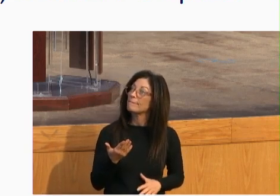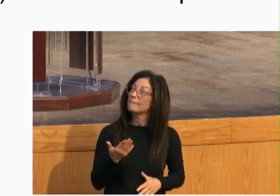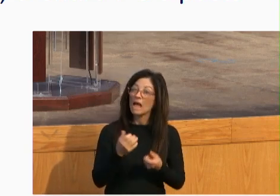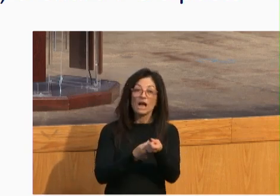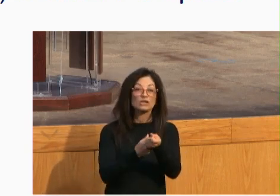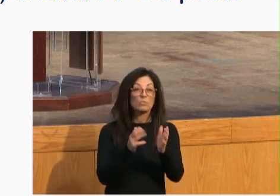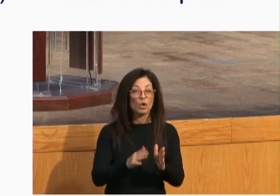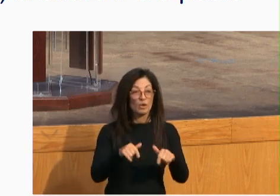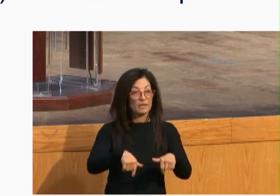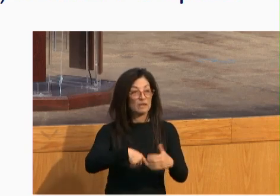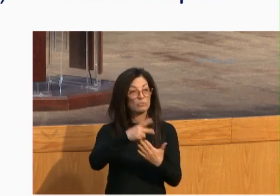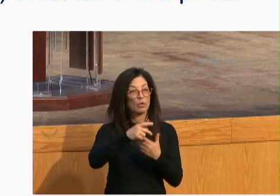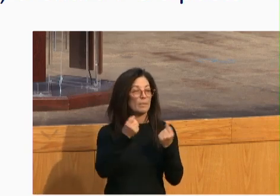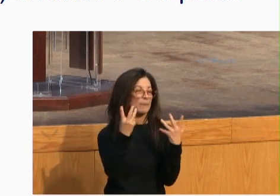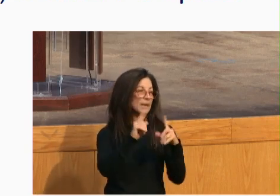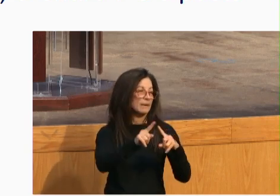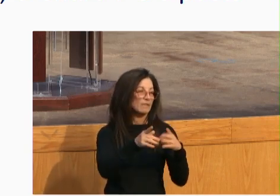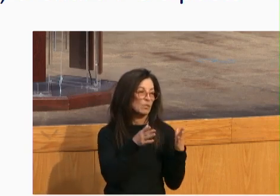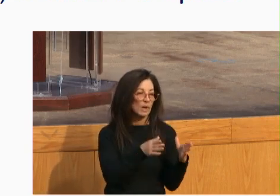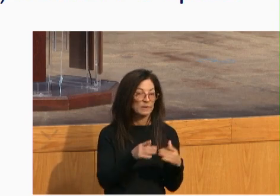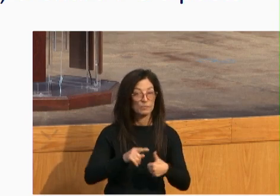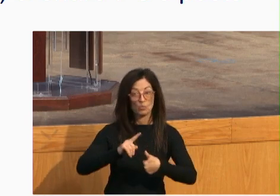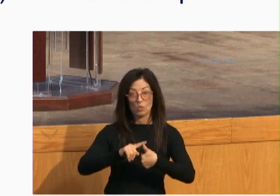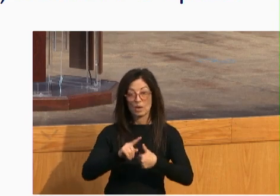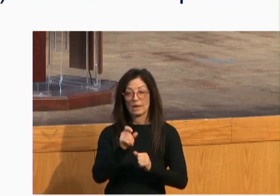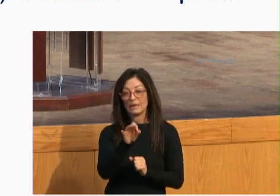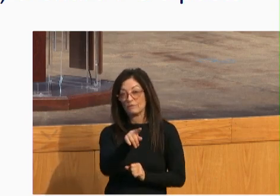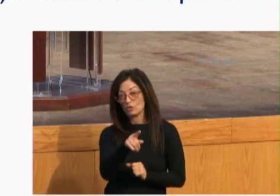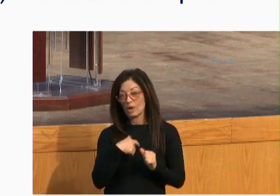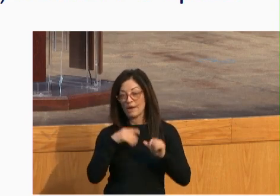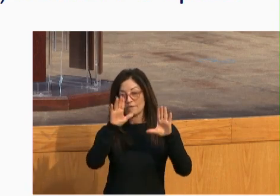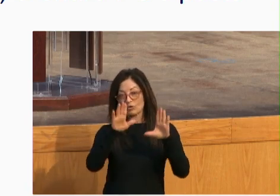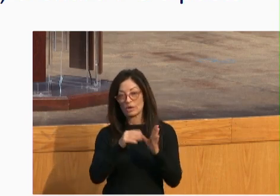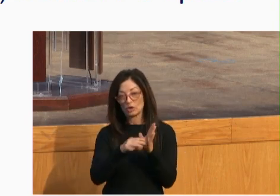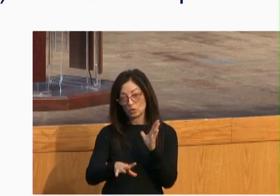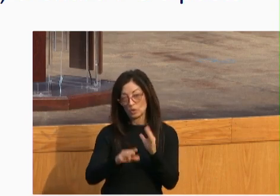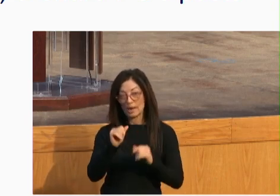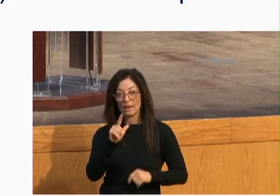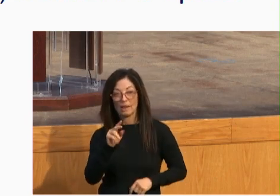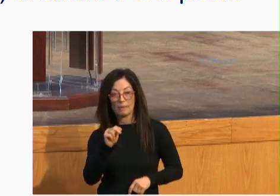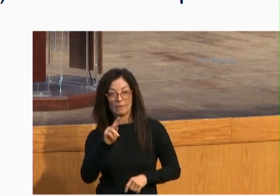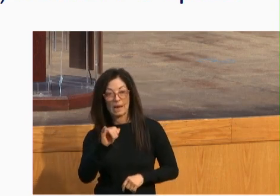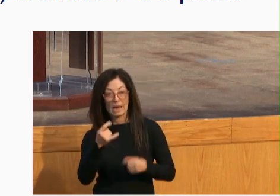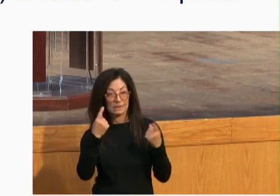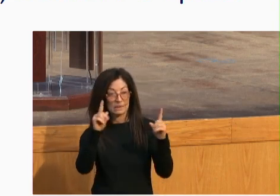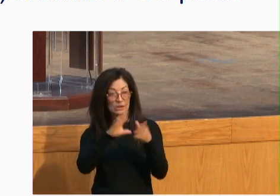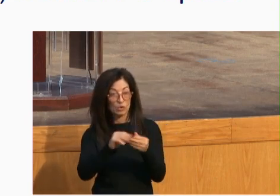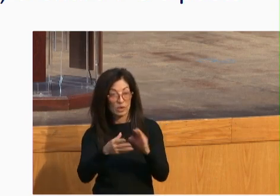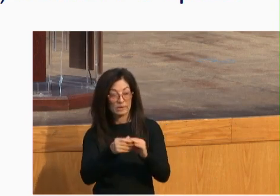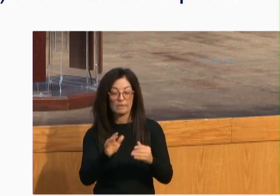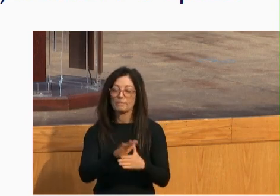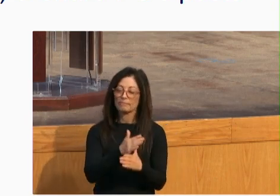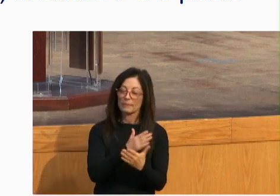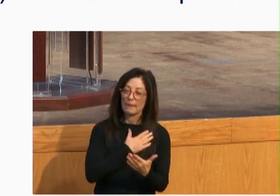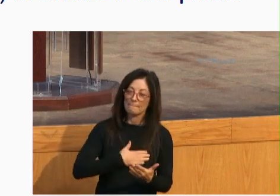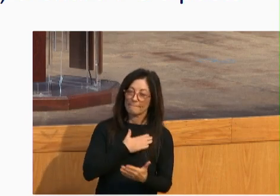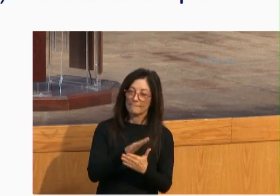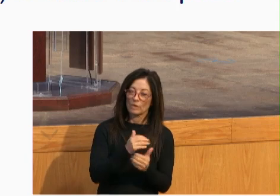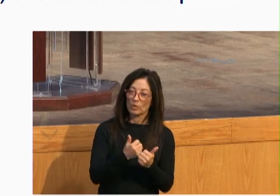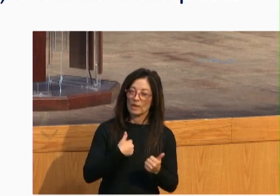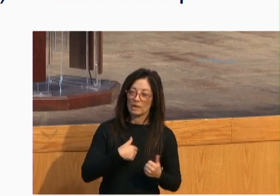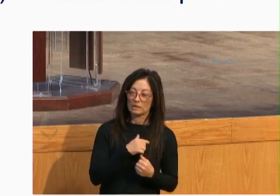supporter of this program in multiple ways. So one, if you have great student and alumni success stories, please share them with us. I